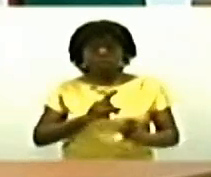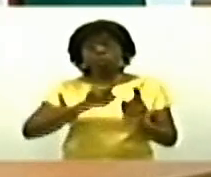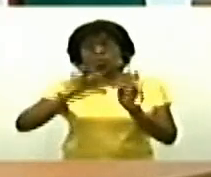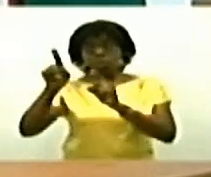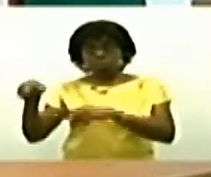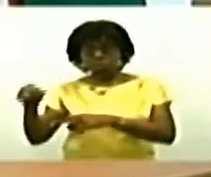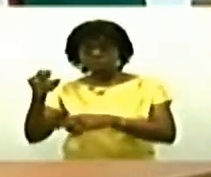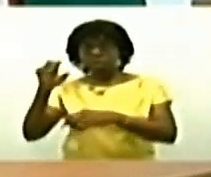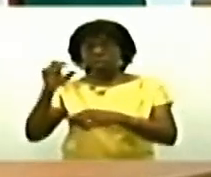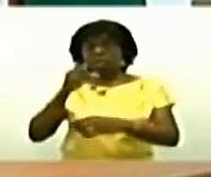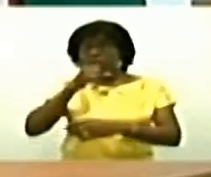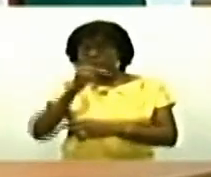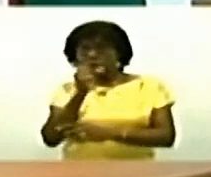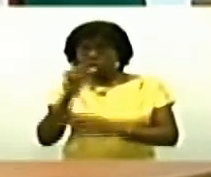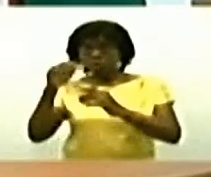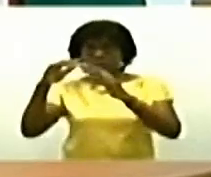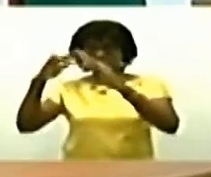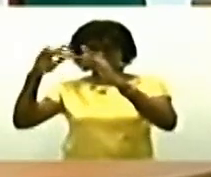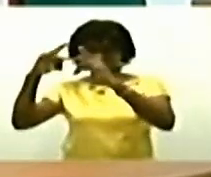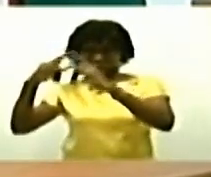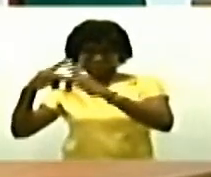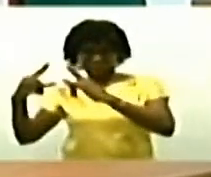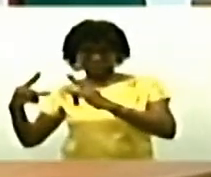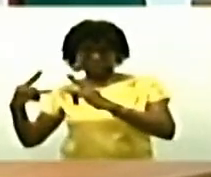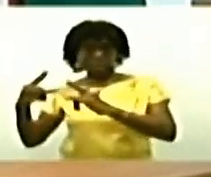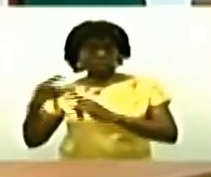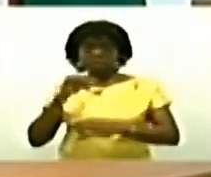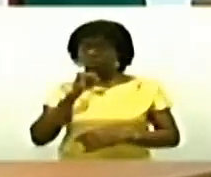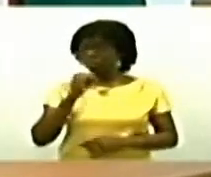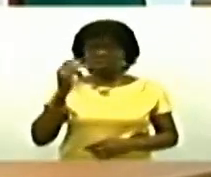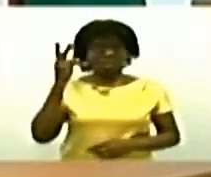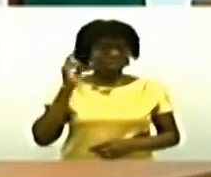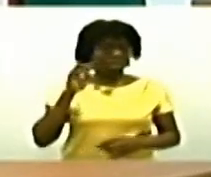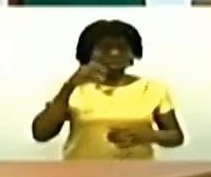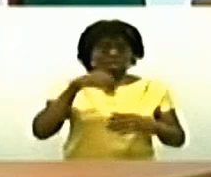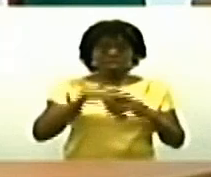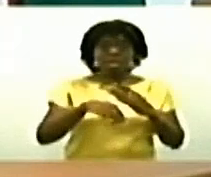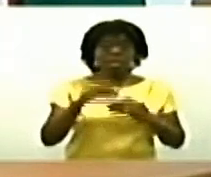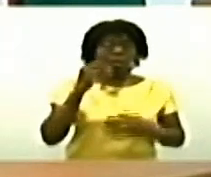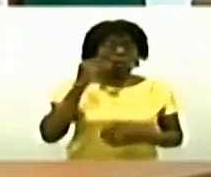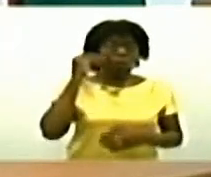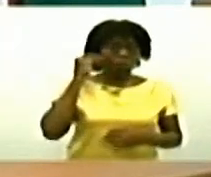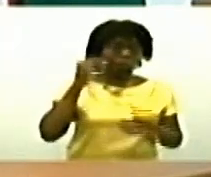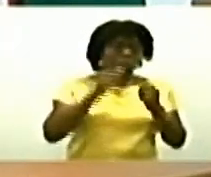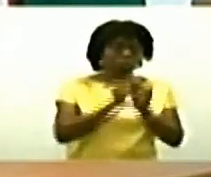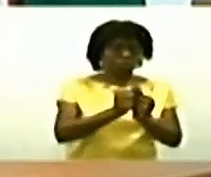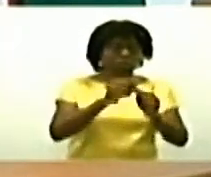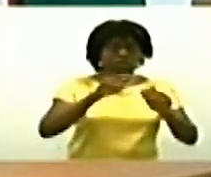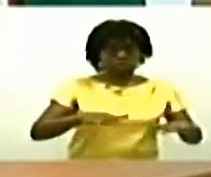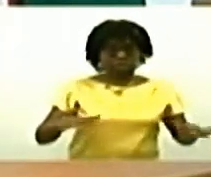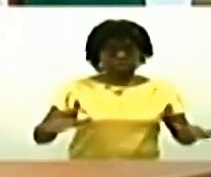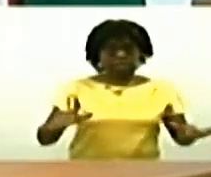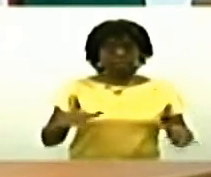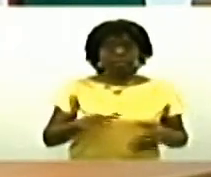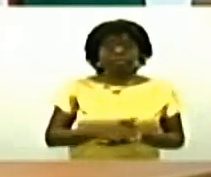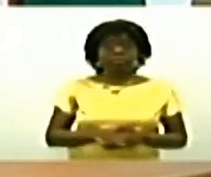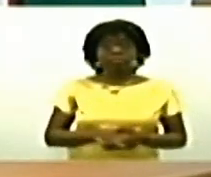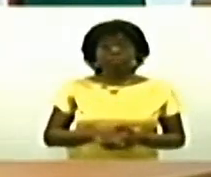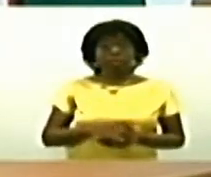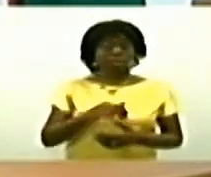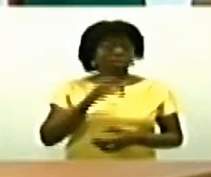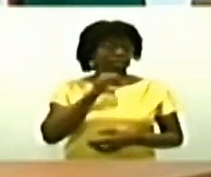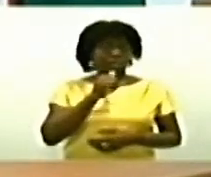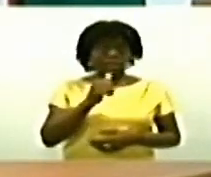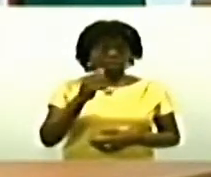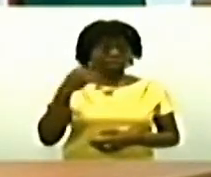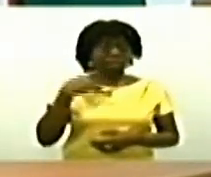tent to hear them. You didn't have to hear them inside of your living room with children. Neither did we have